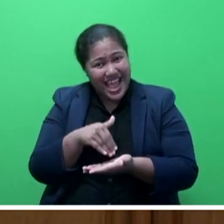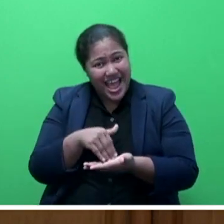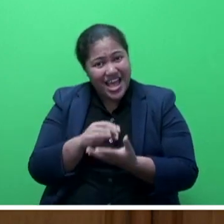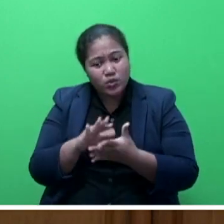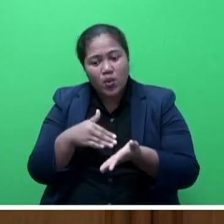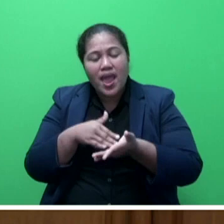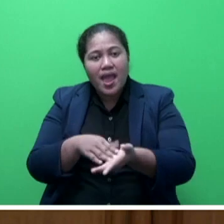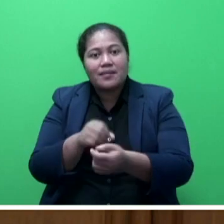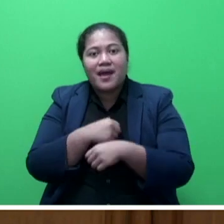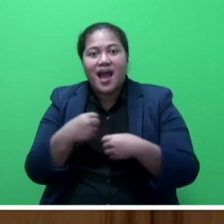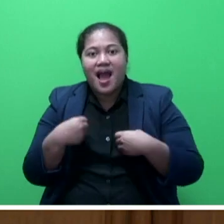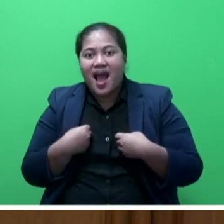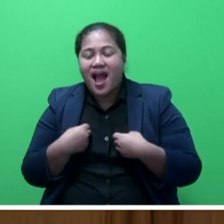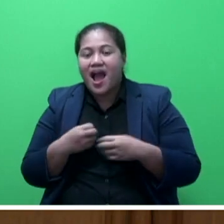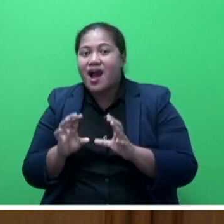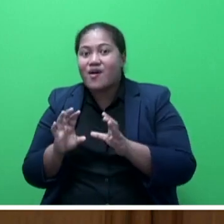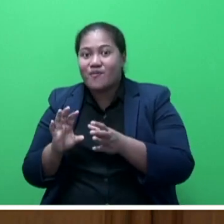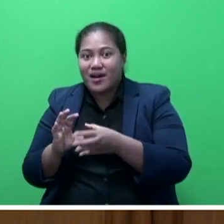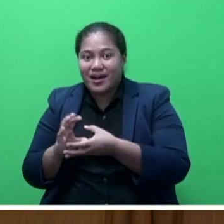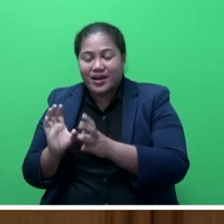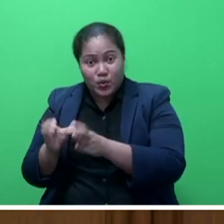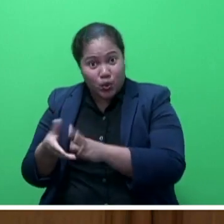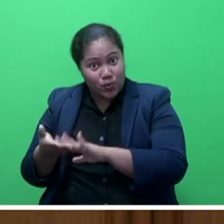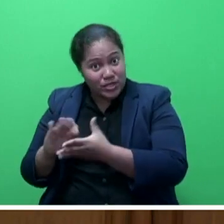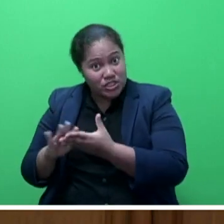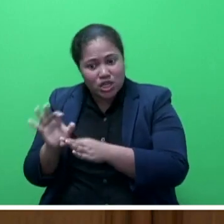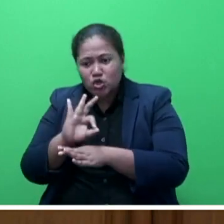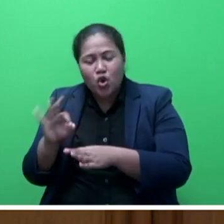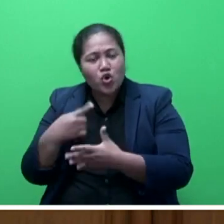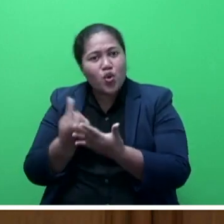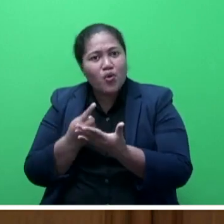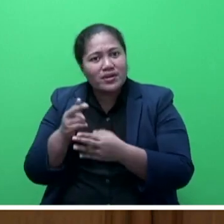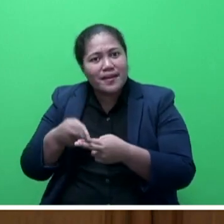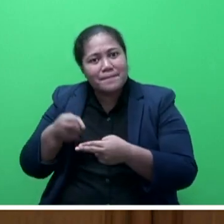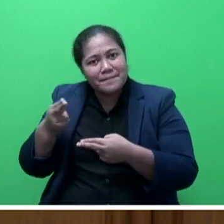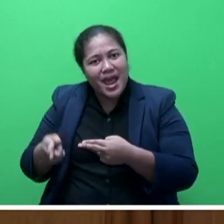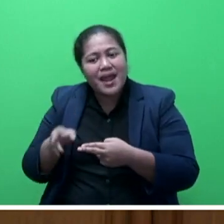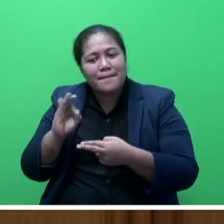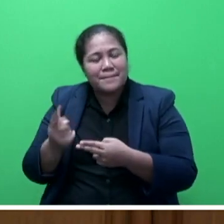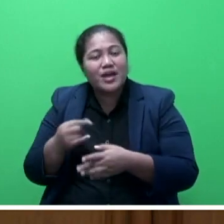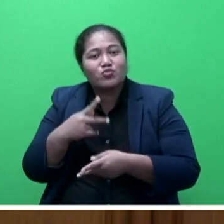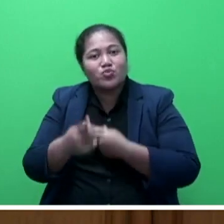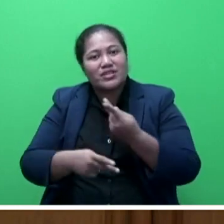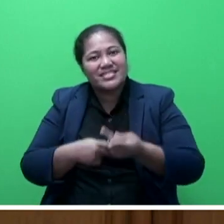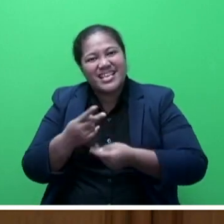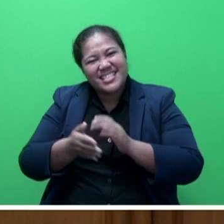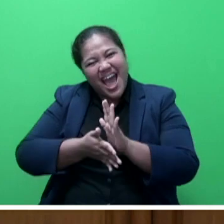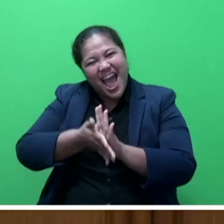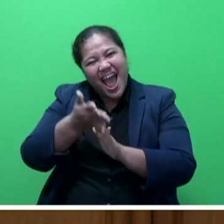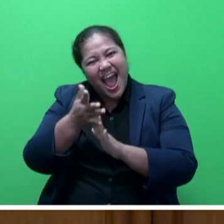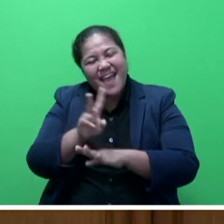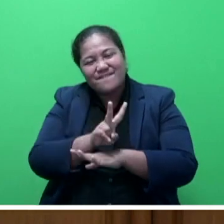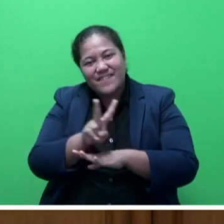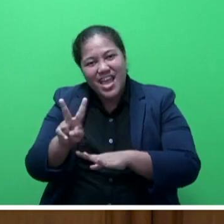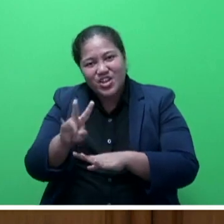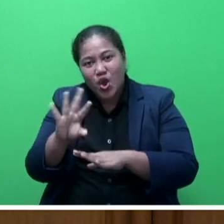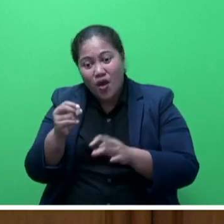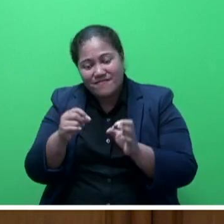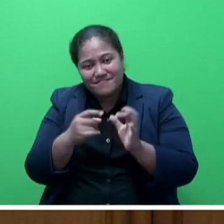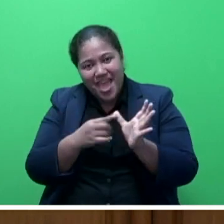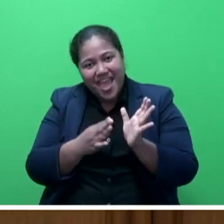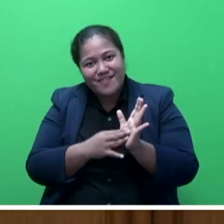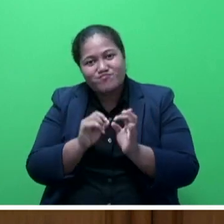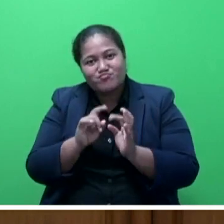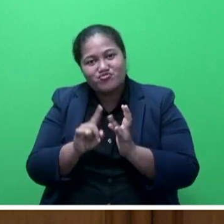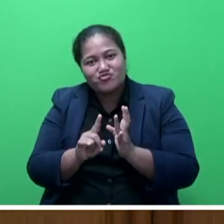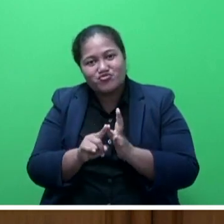only to plant but also to process high-value bamboo products. These short rotation species will